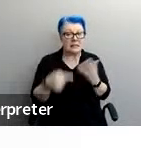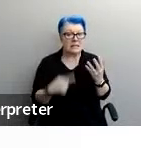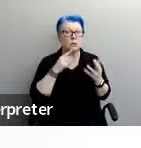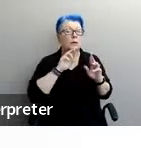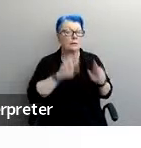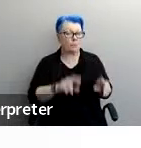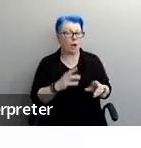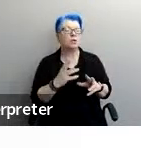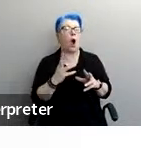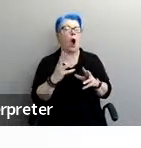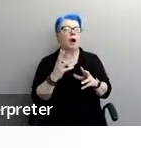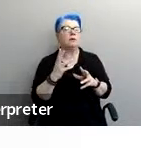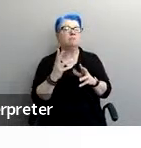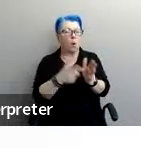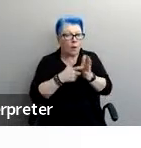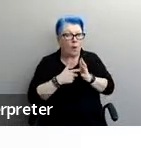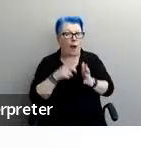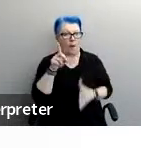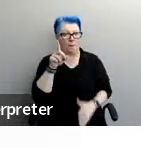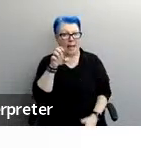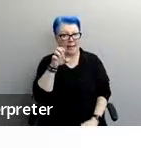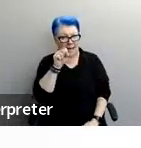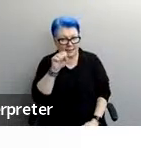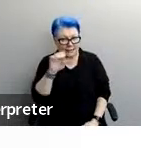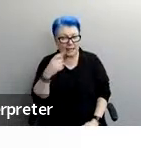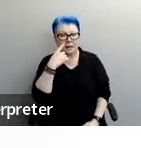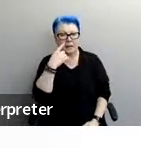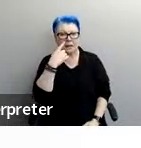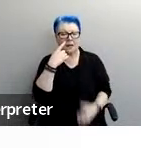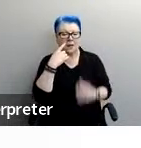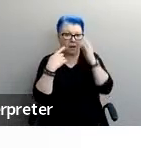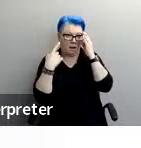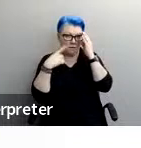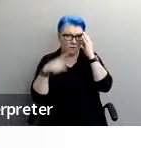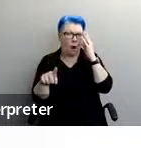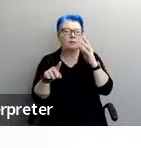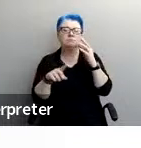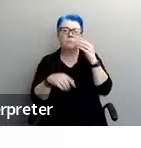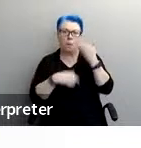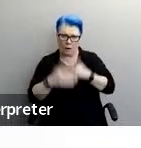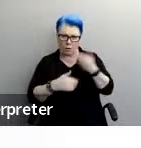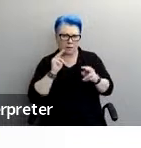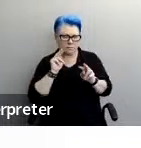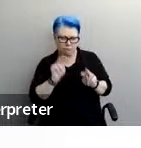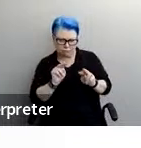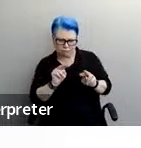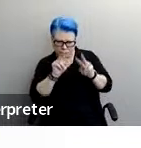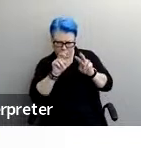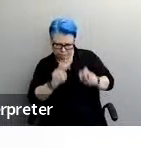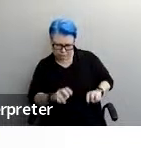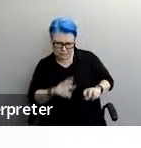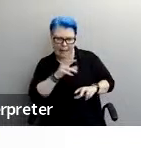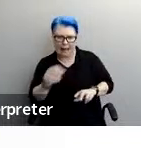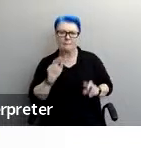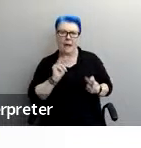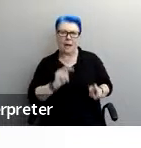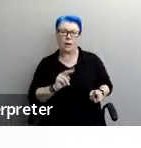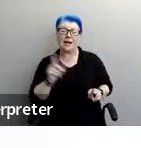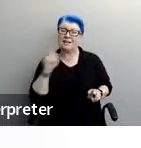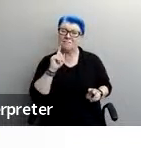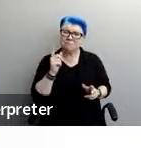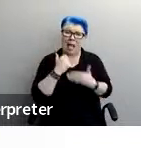DESE requirements for program evaluation and monitoring, and really just helps keep folks informed